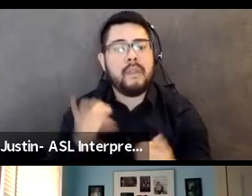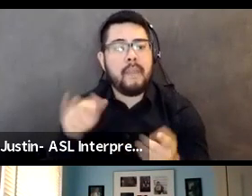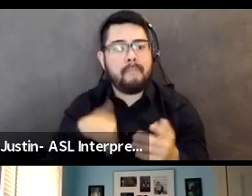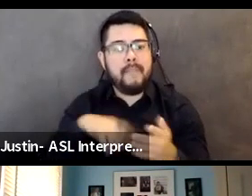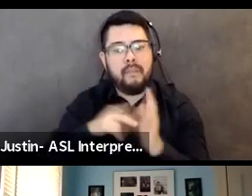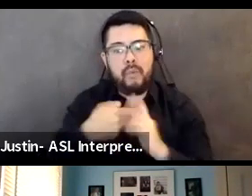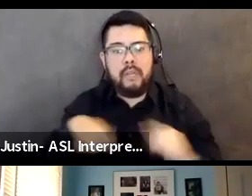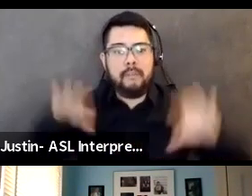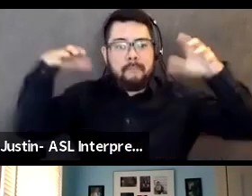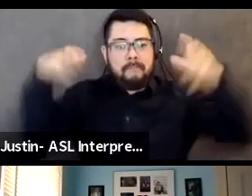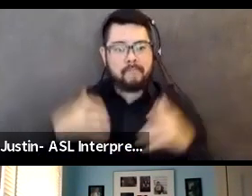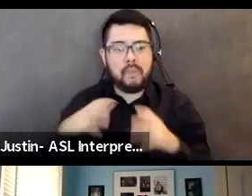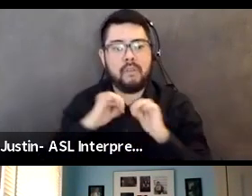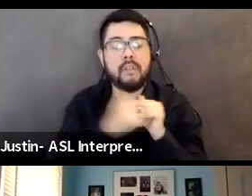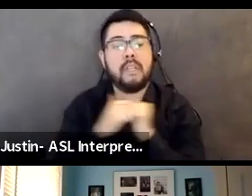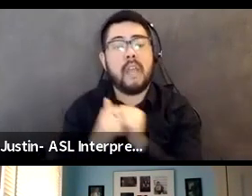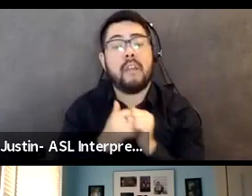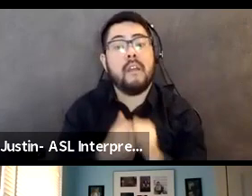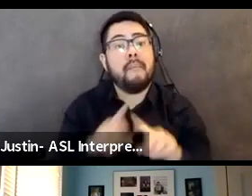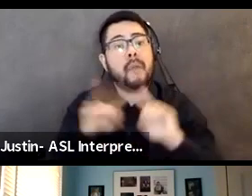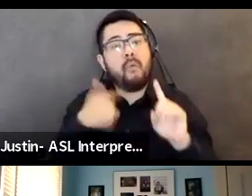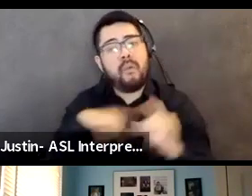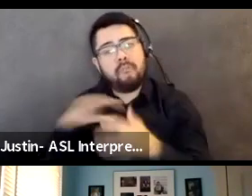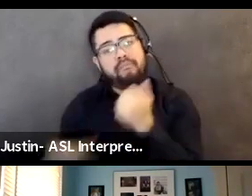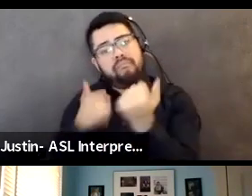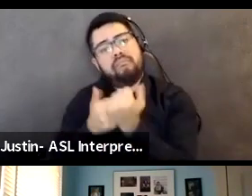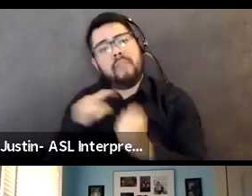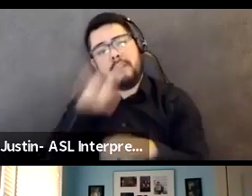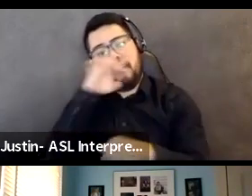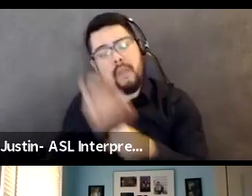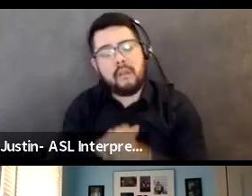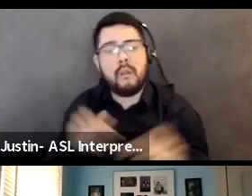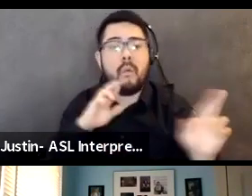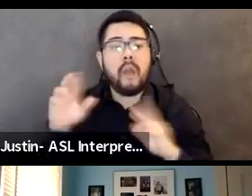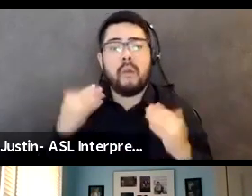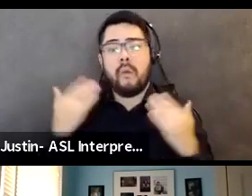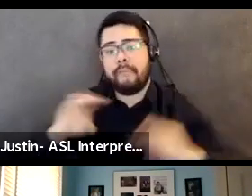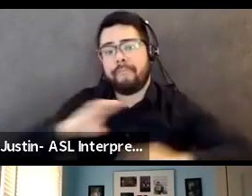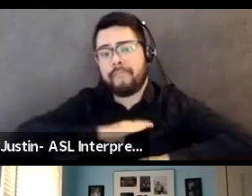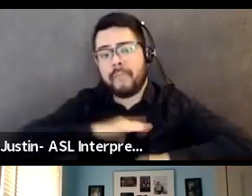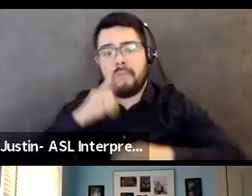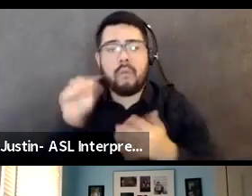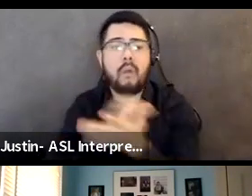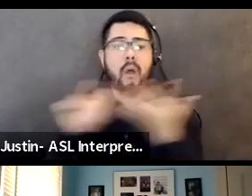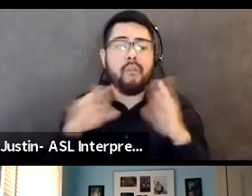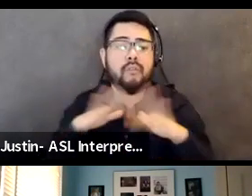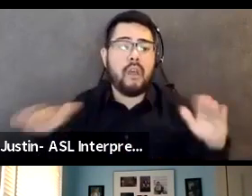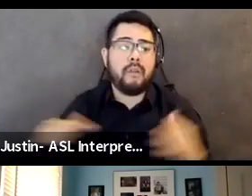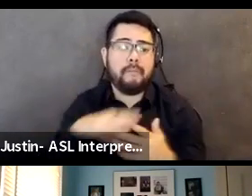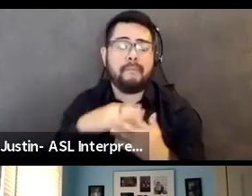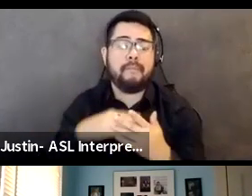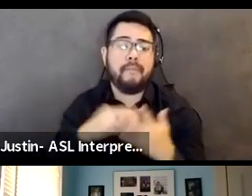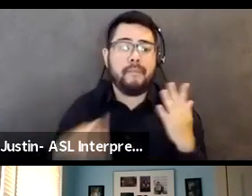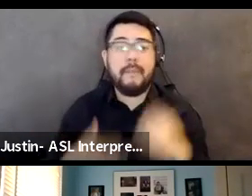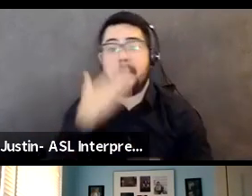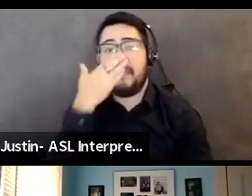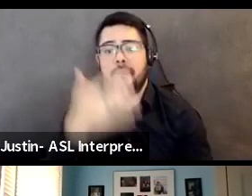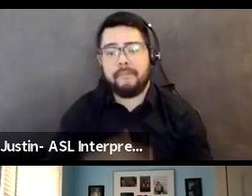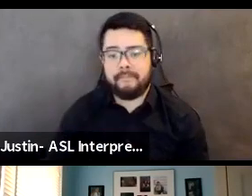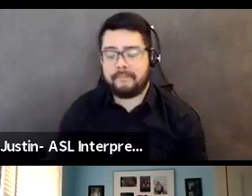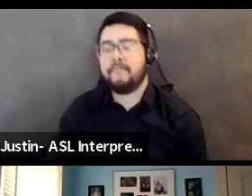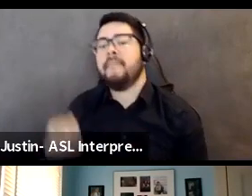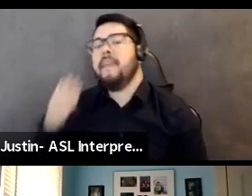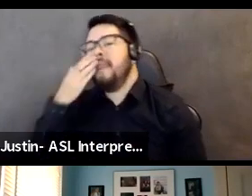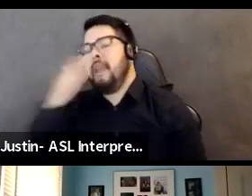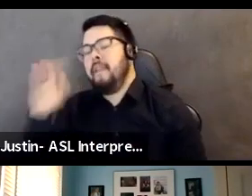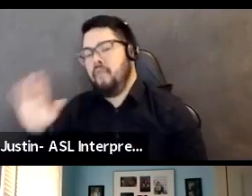one district thanks from the charter community stand by this commitment and are ready and willing to meet and collaborate for the benefit of all chicago students thank you thank you ms cantrell thank